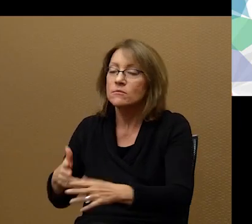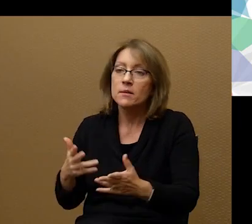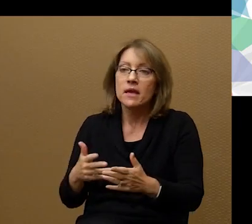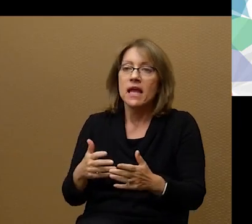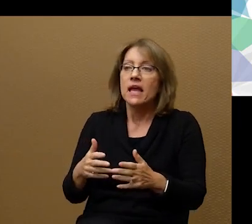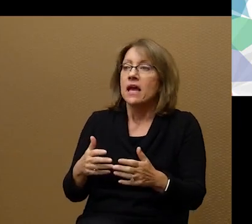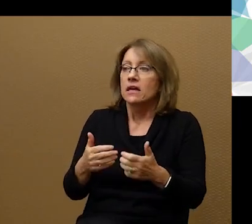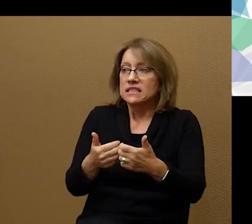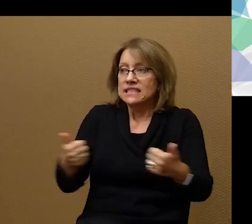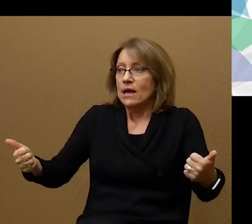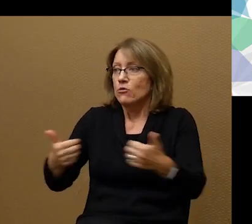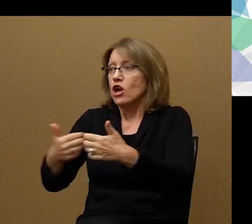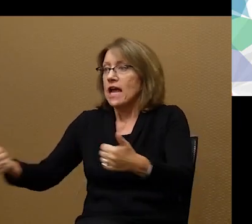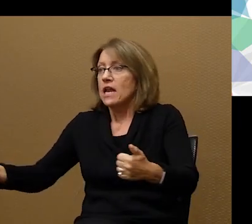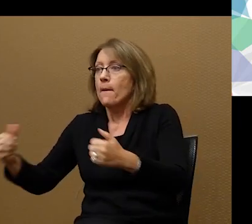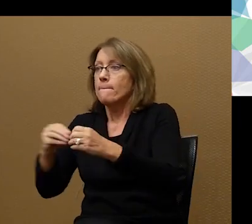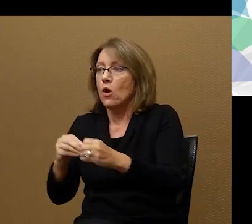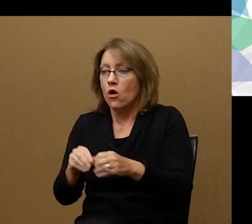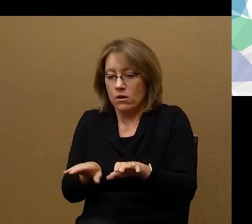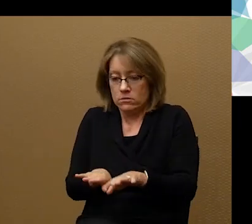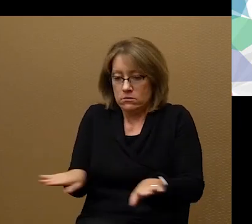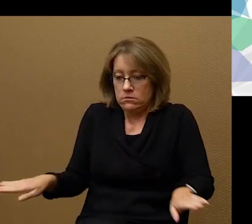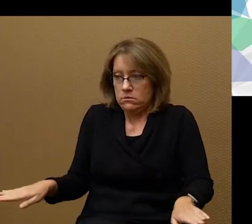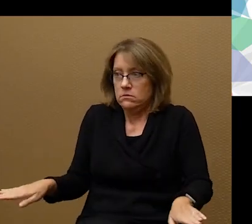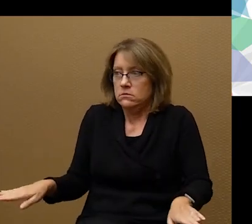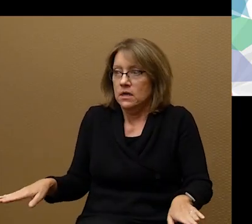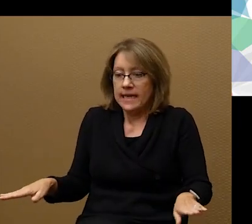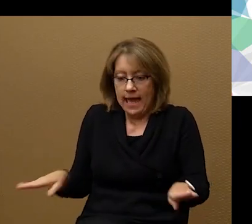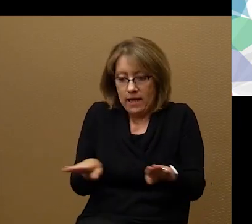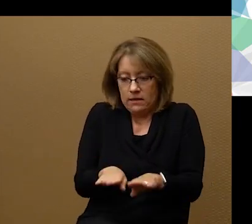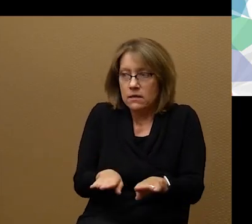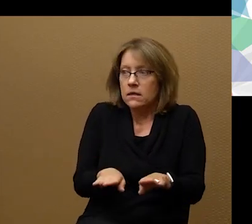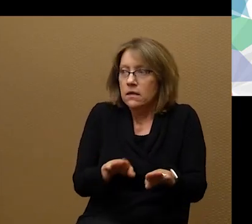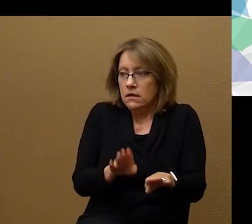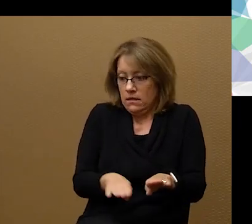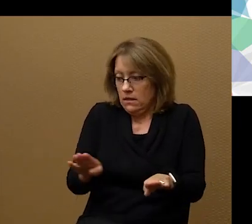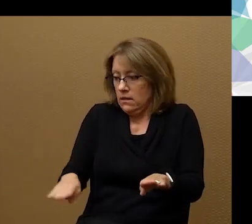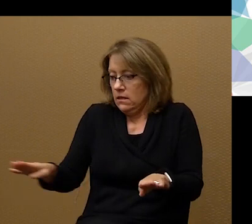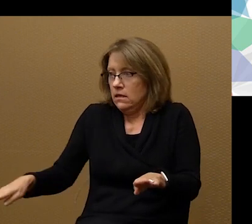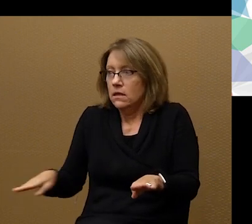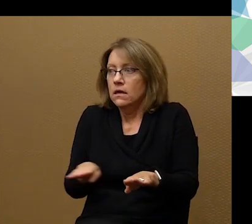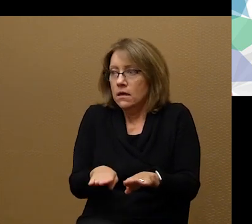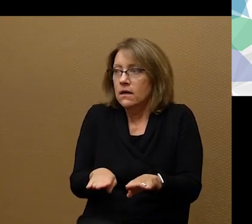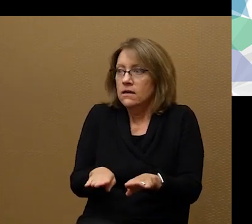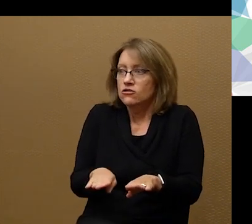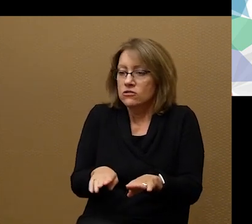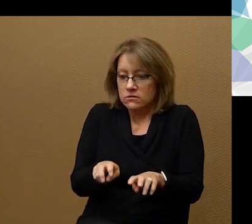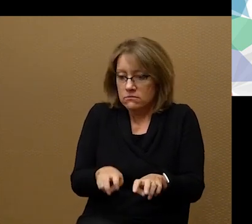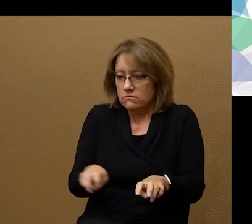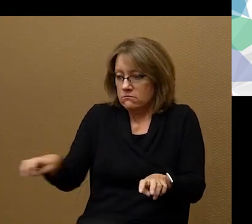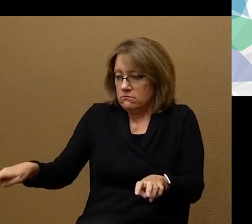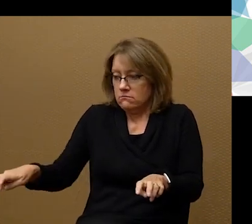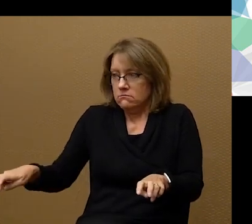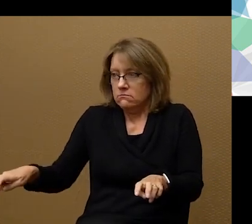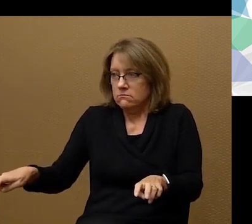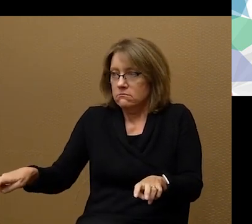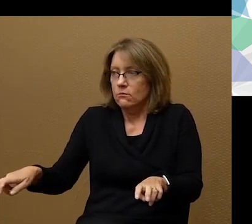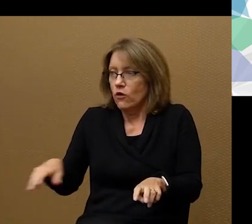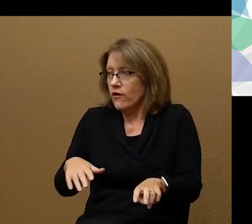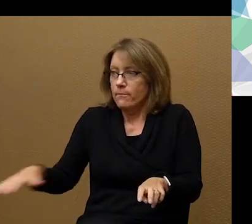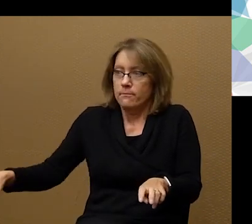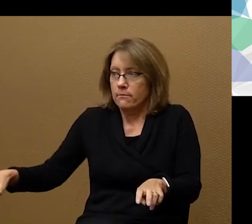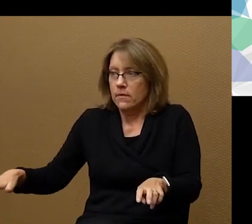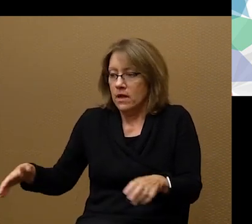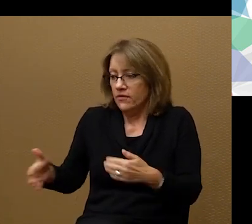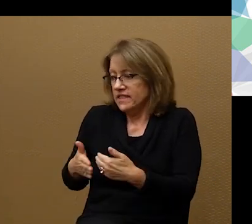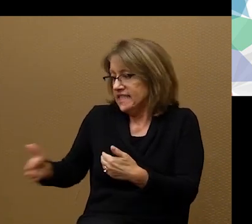students. If a student is always, if the proximity of another student is a trigger, you could just move them over. These